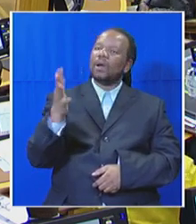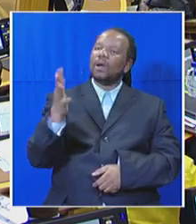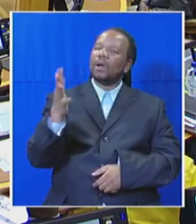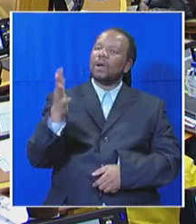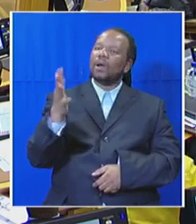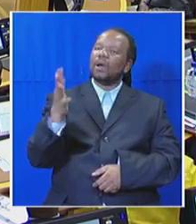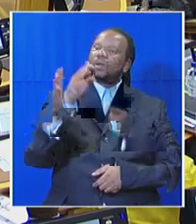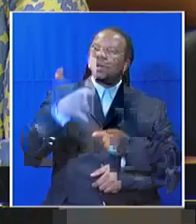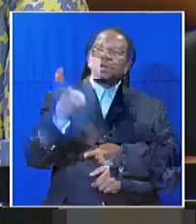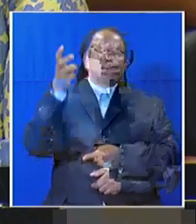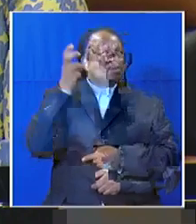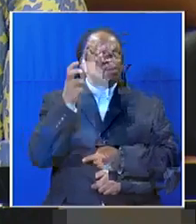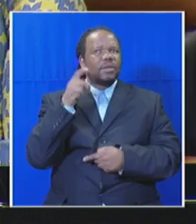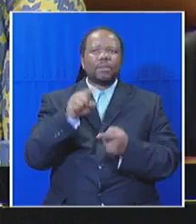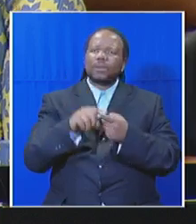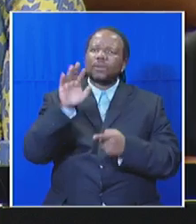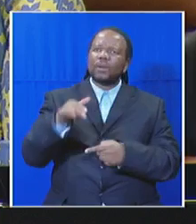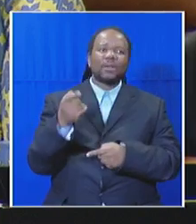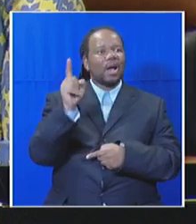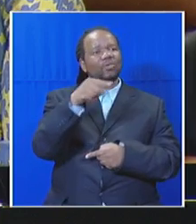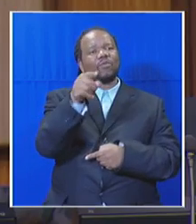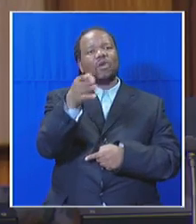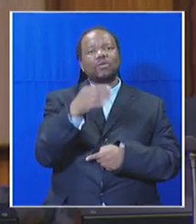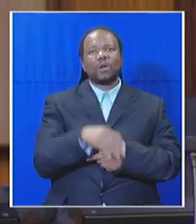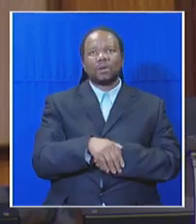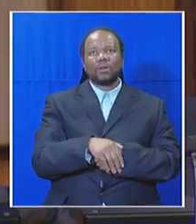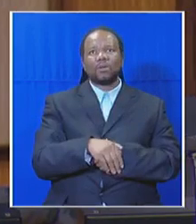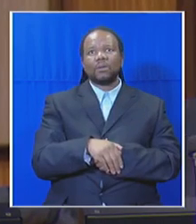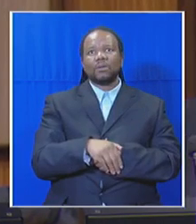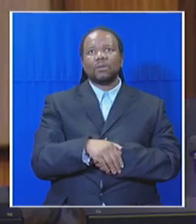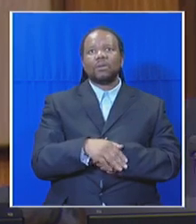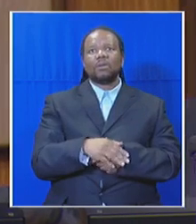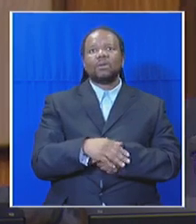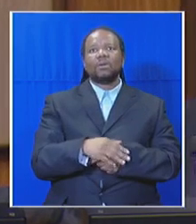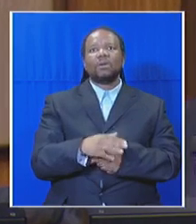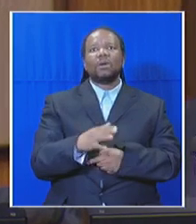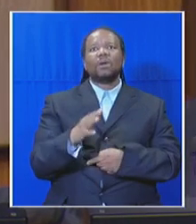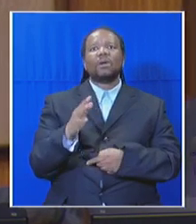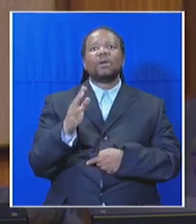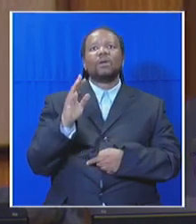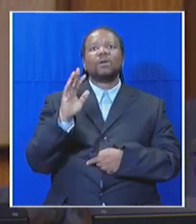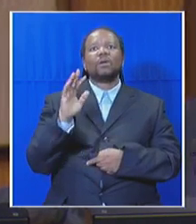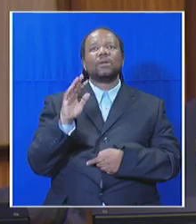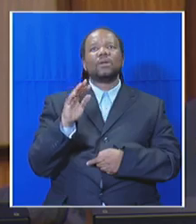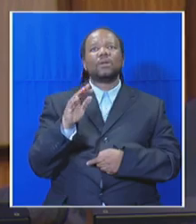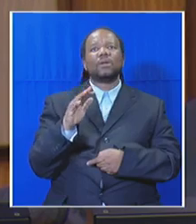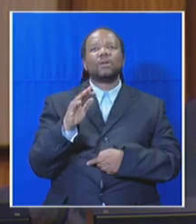order. That one. That one is out of order. If she doesn't have members on the gallery, she must just shut up and sit